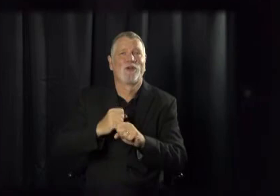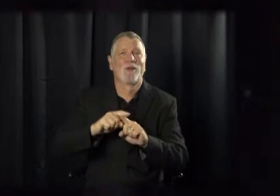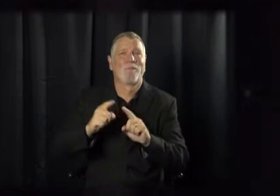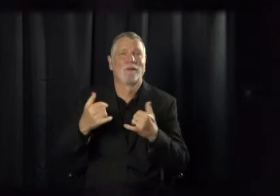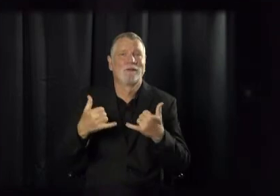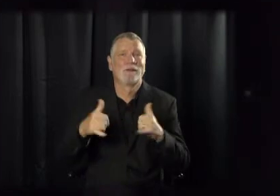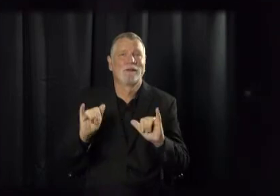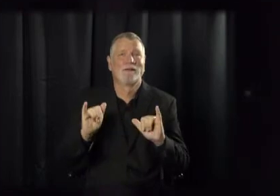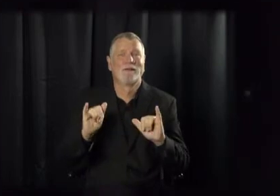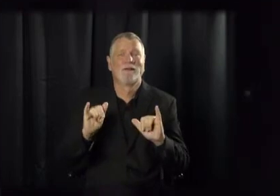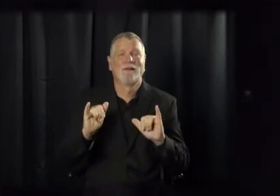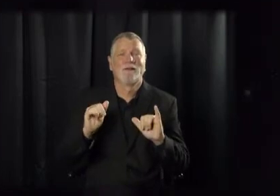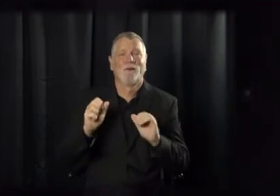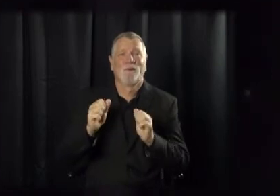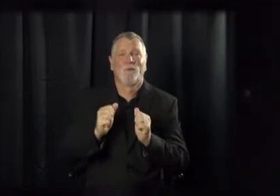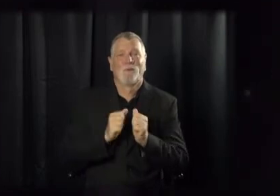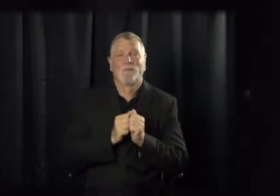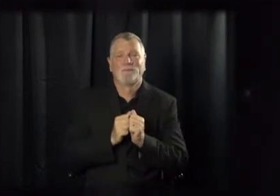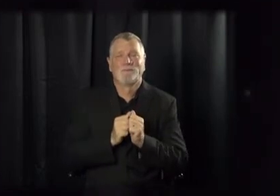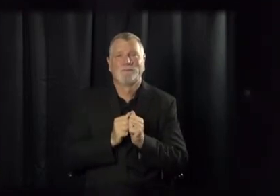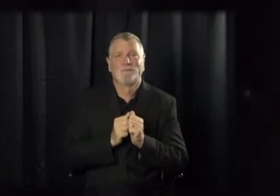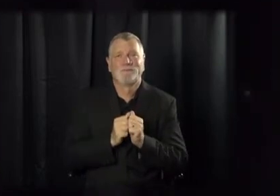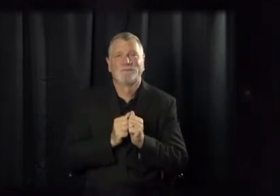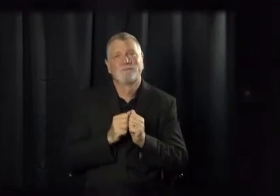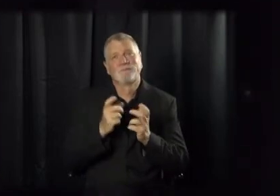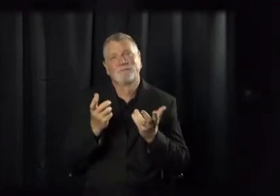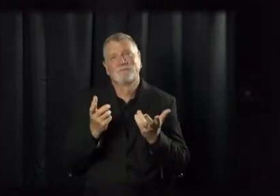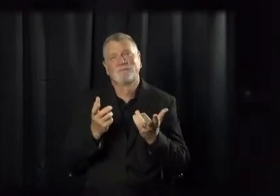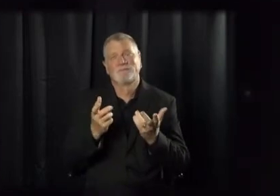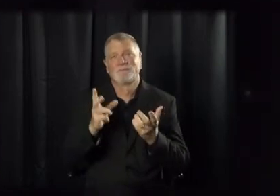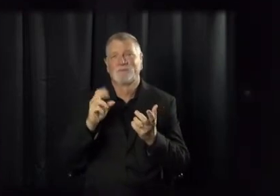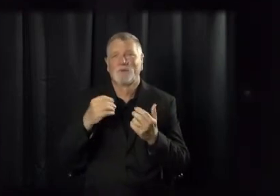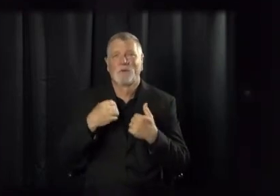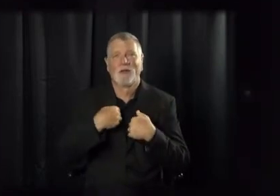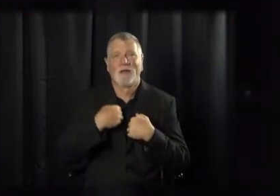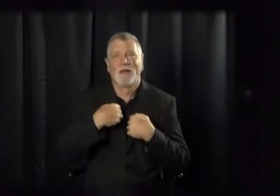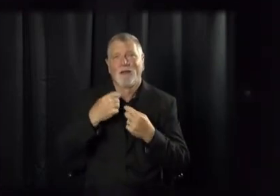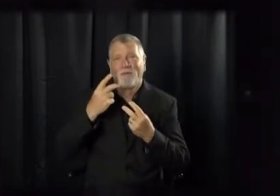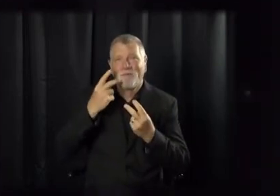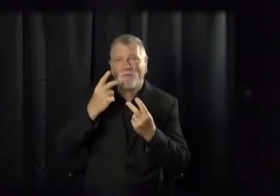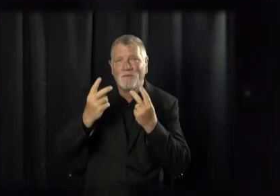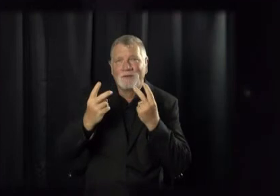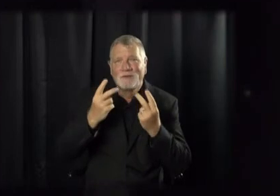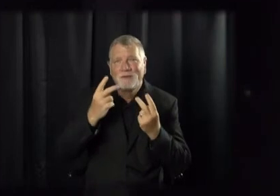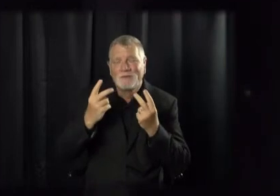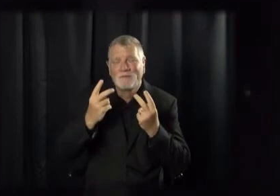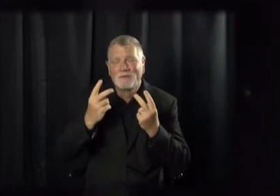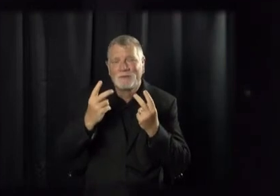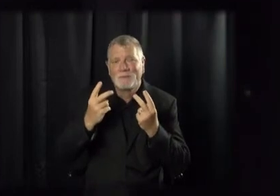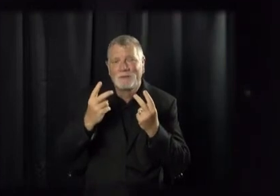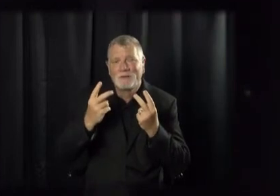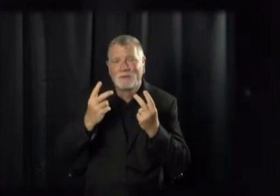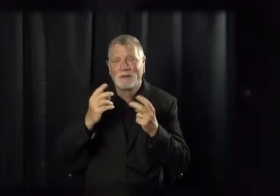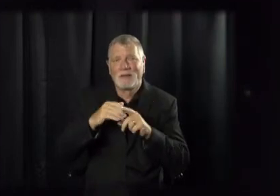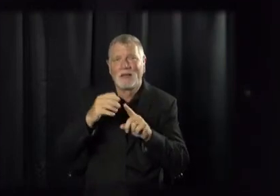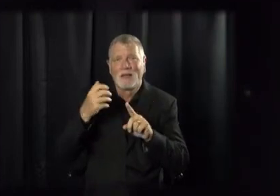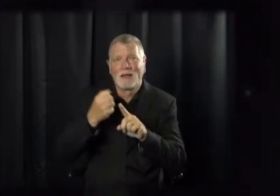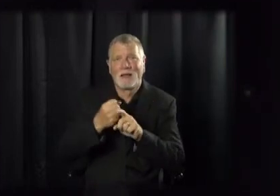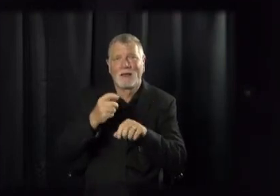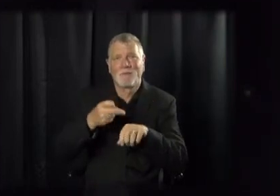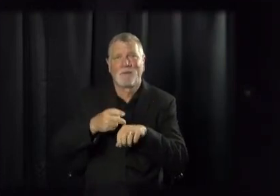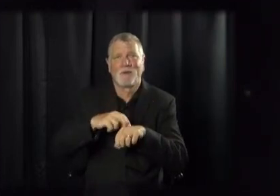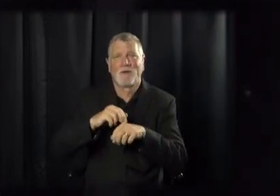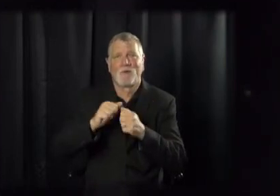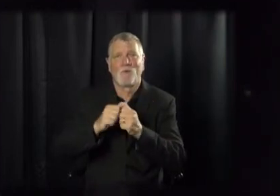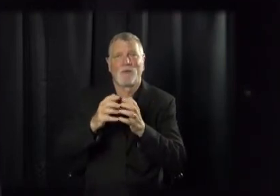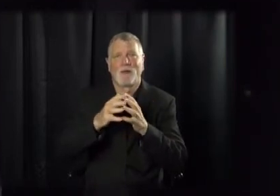still, given that we currently have no visibility as to the impact in Puerto Rico